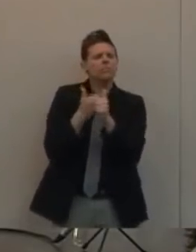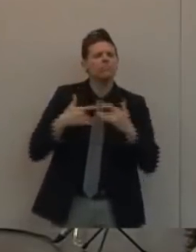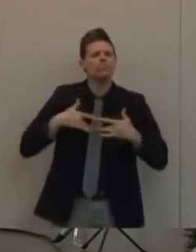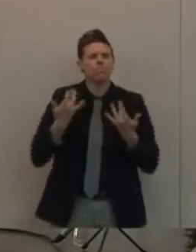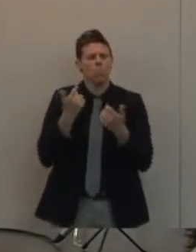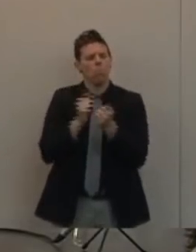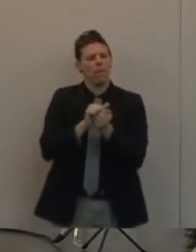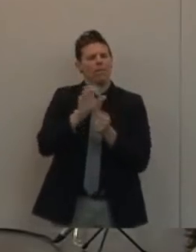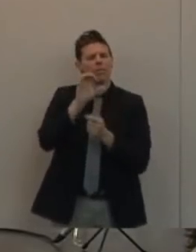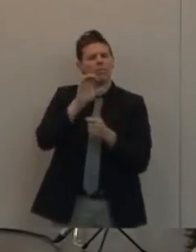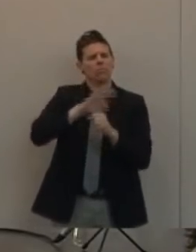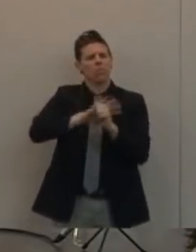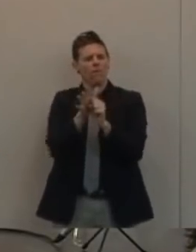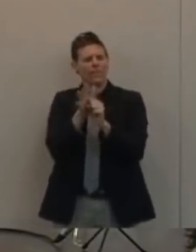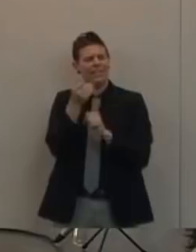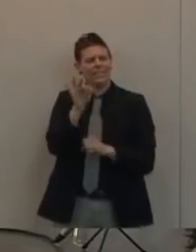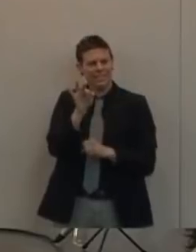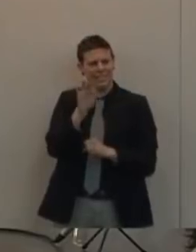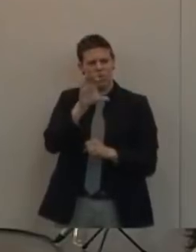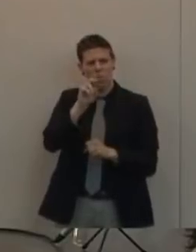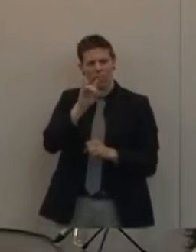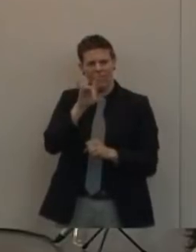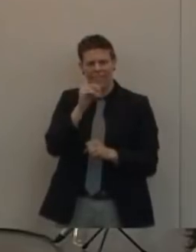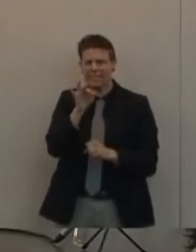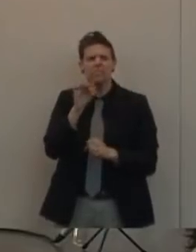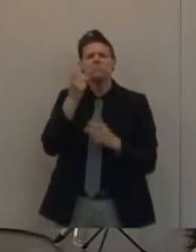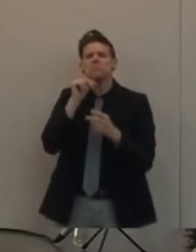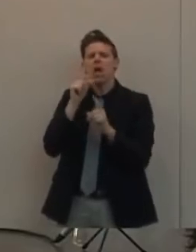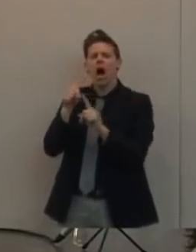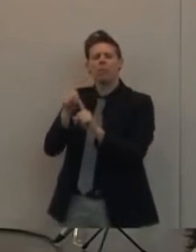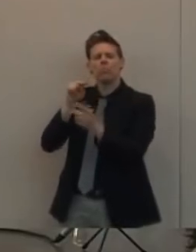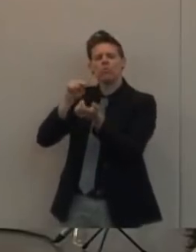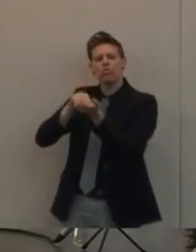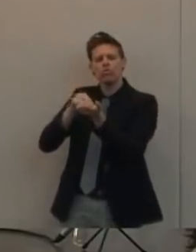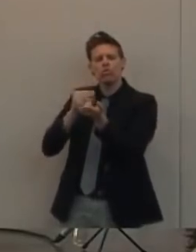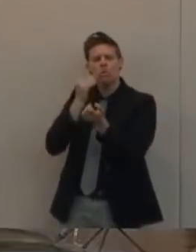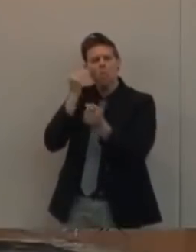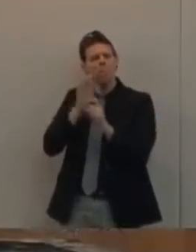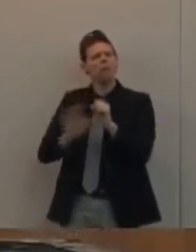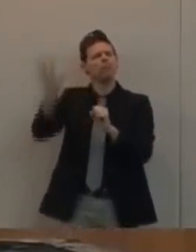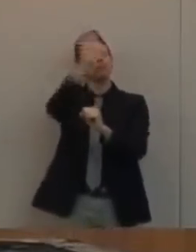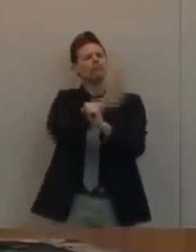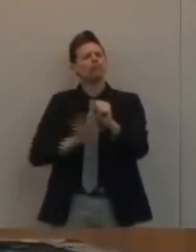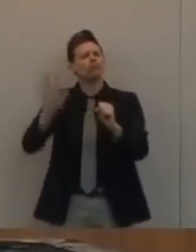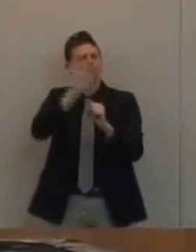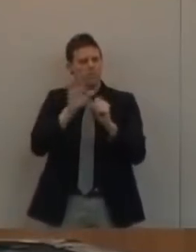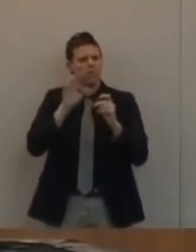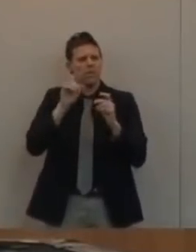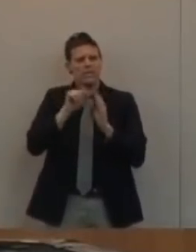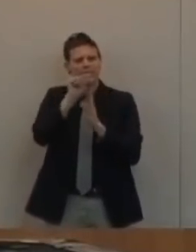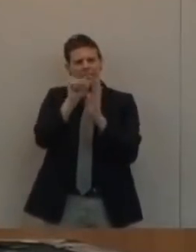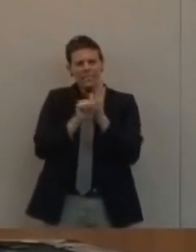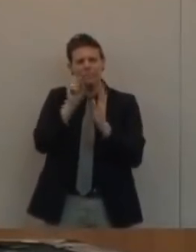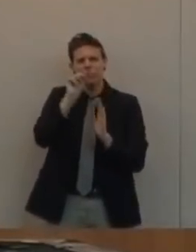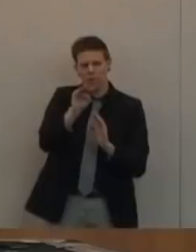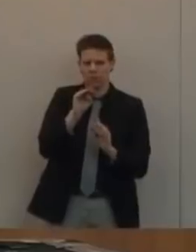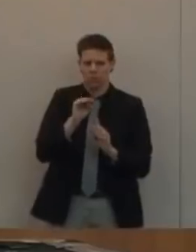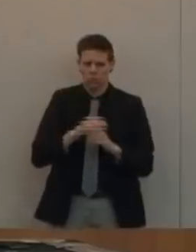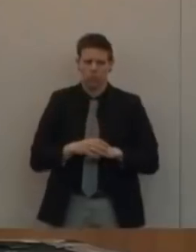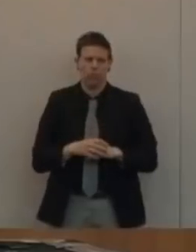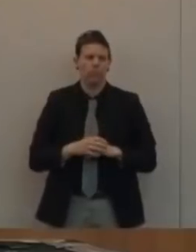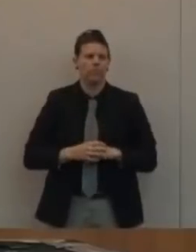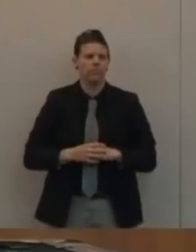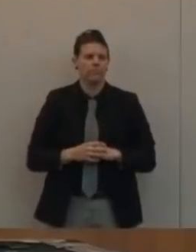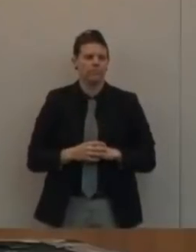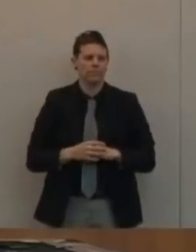homes outside of the Albuquerque facility where we've seen an outbreak. Yes and yes. So this is why